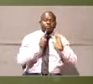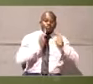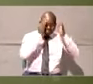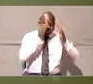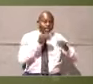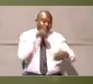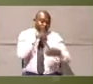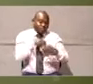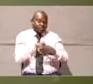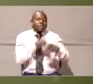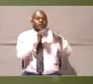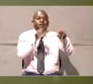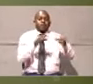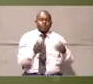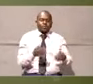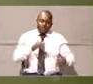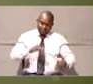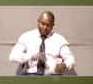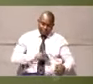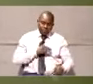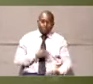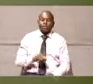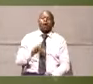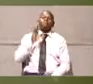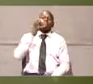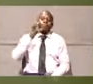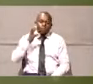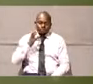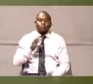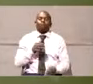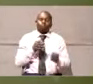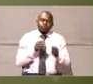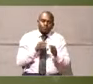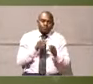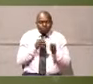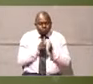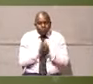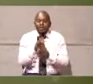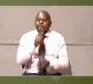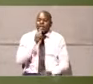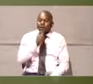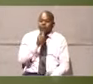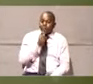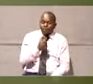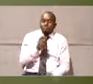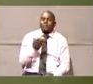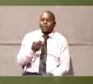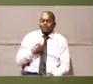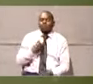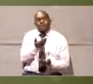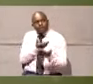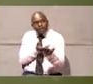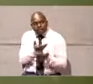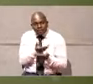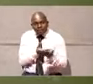the voting room. Our very own Michael Jordan Lukomwa, in an exclusive interview, had a dialogue